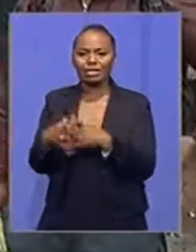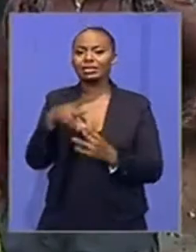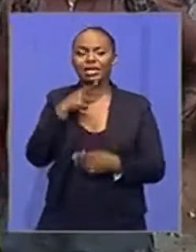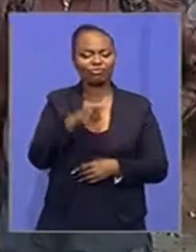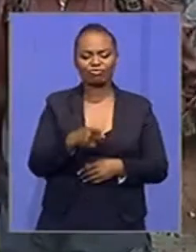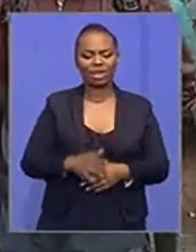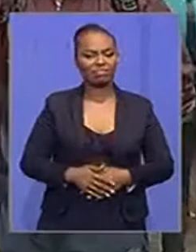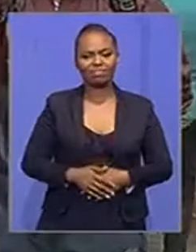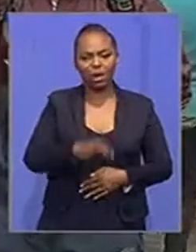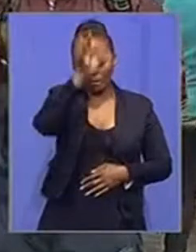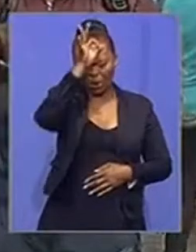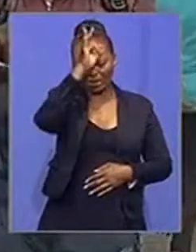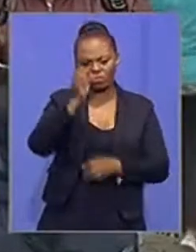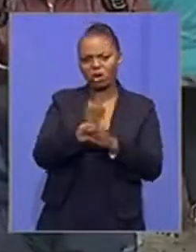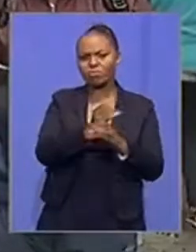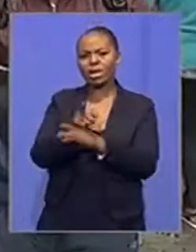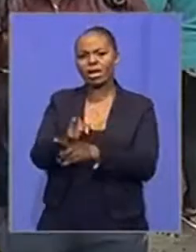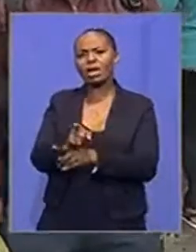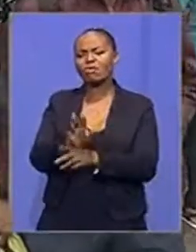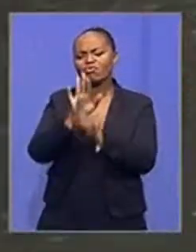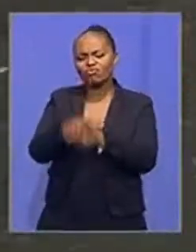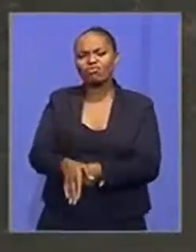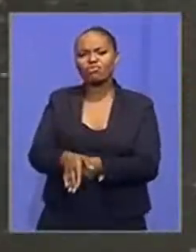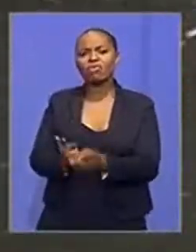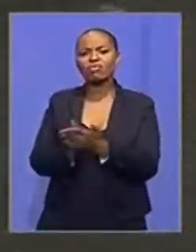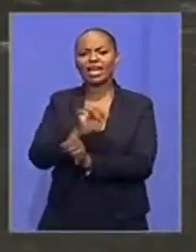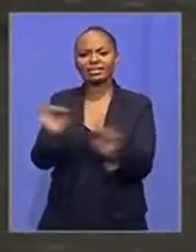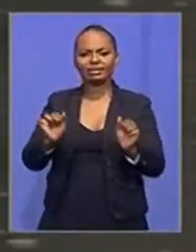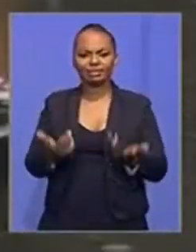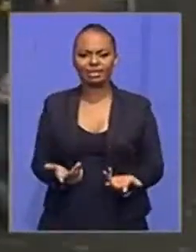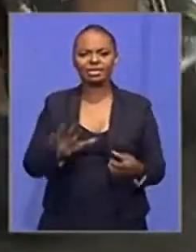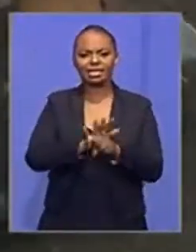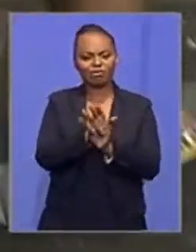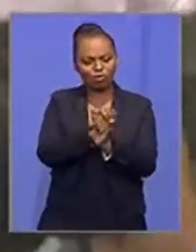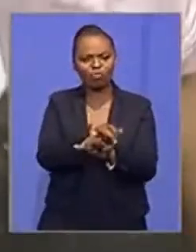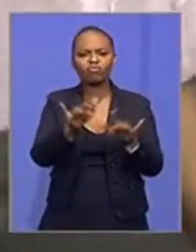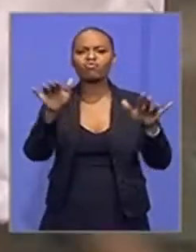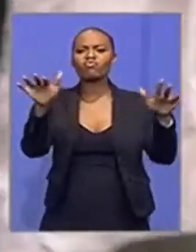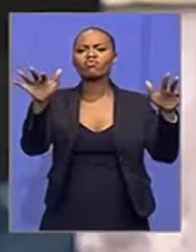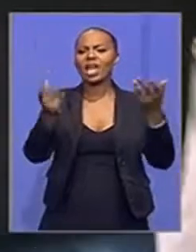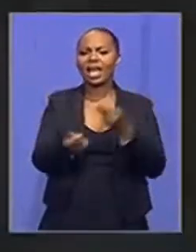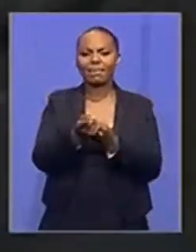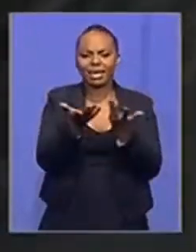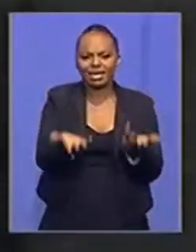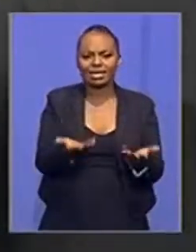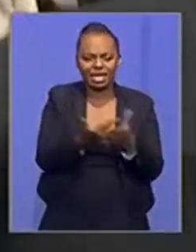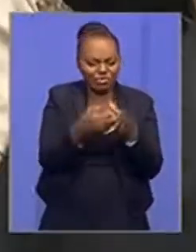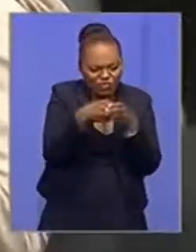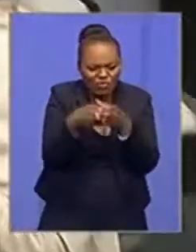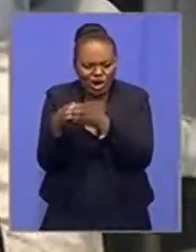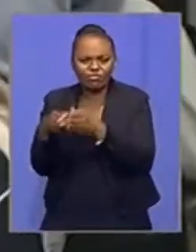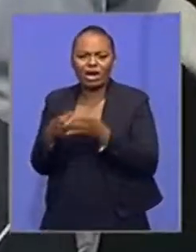ibile hape athesa hudota hakodua ya covid-19 Boche ba amuhela ndicheleteta dipale loza sasa